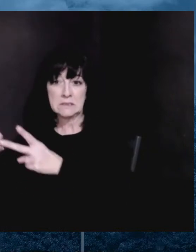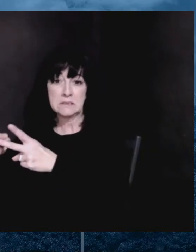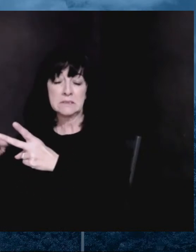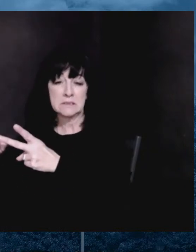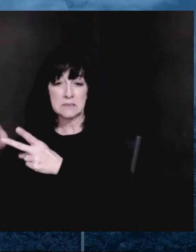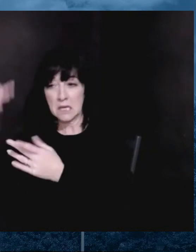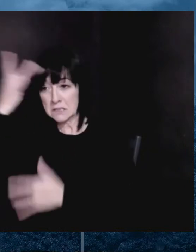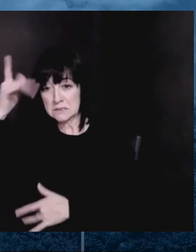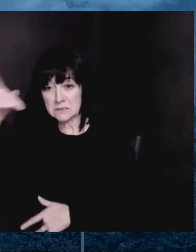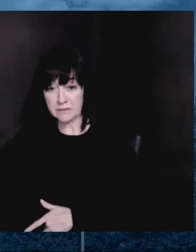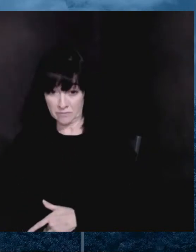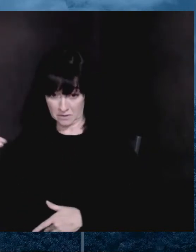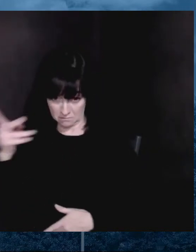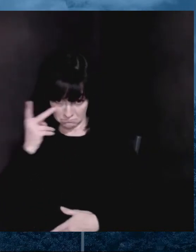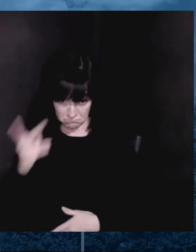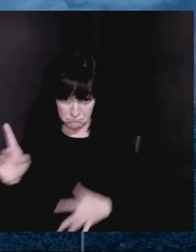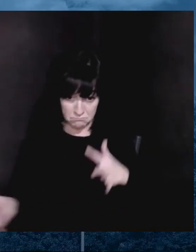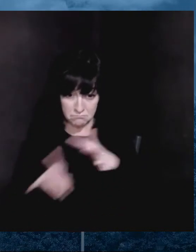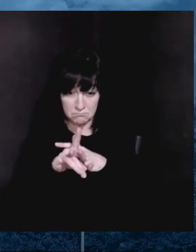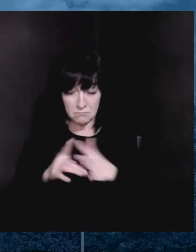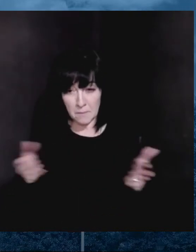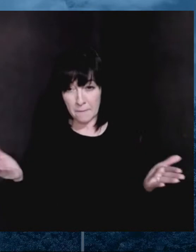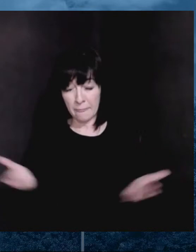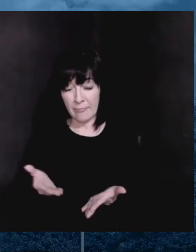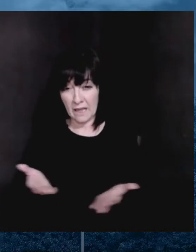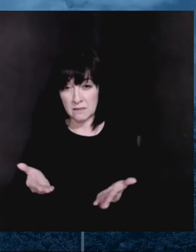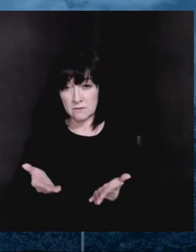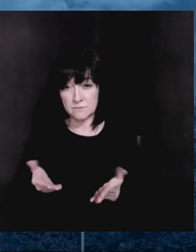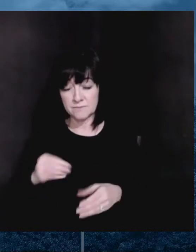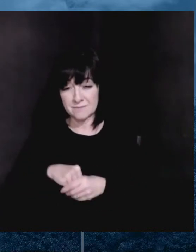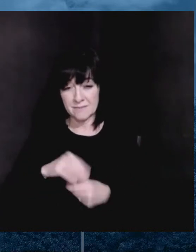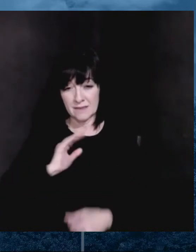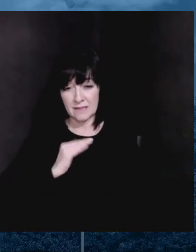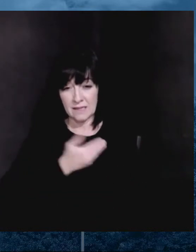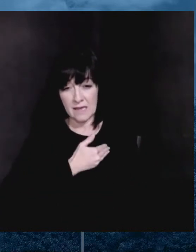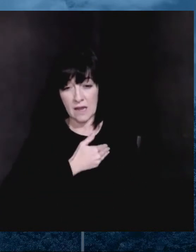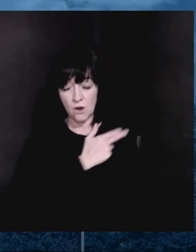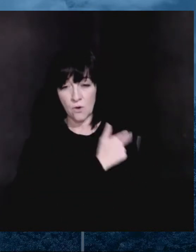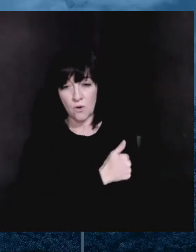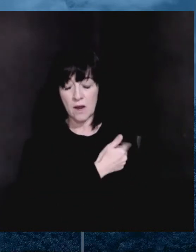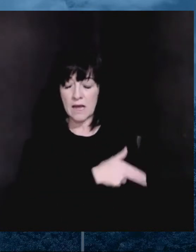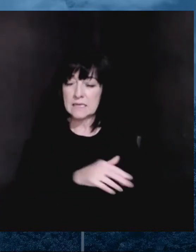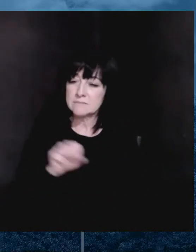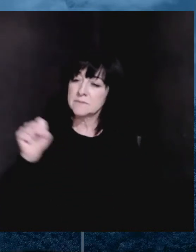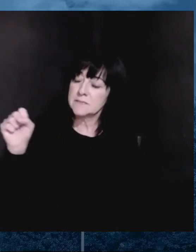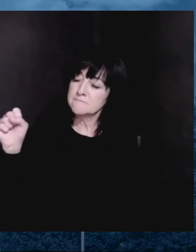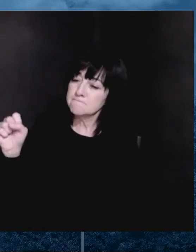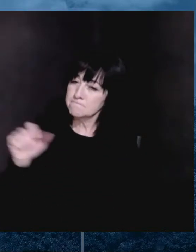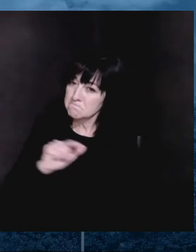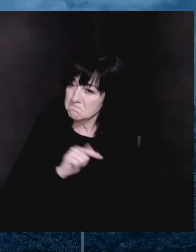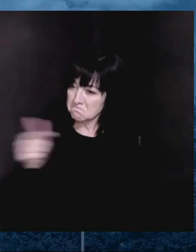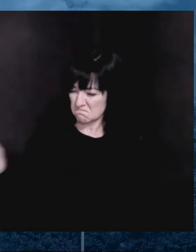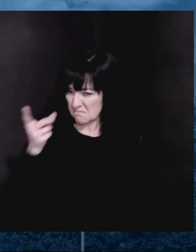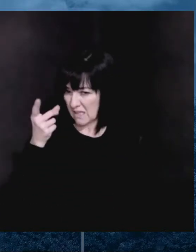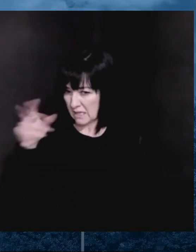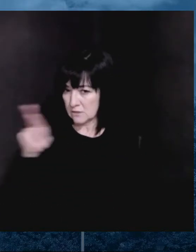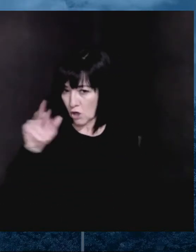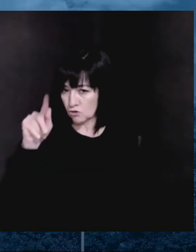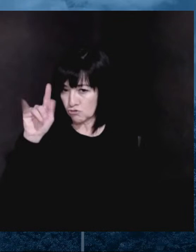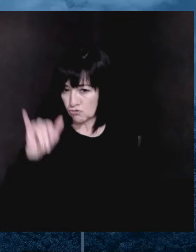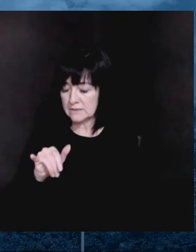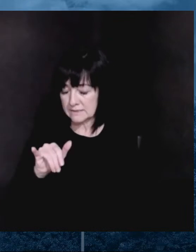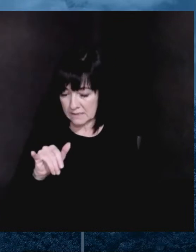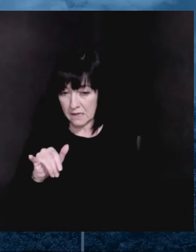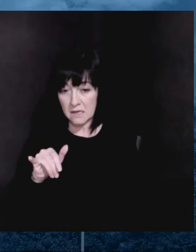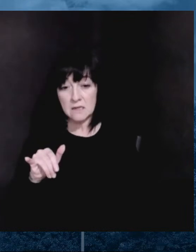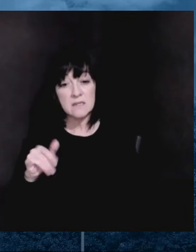Dr. Rattay? Yeah, hi, Nick, and thanks for that question. We are certainly looking for it. We have not